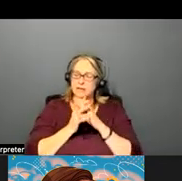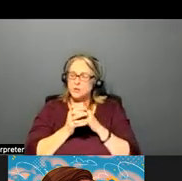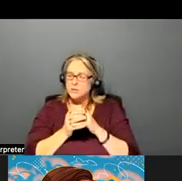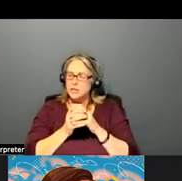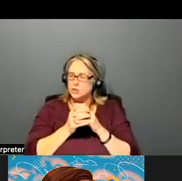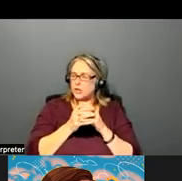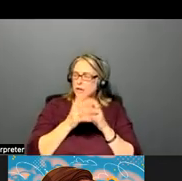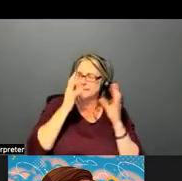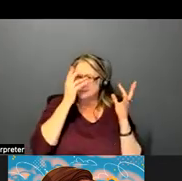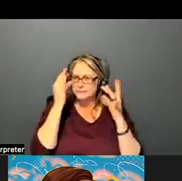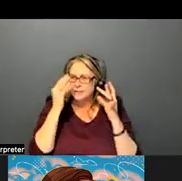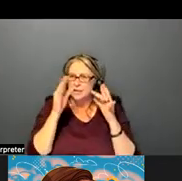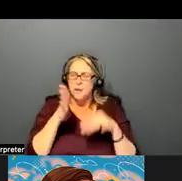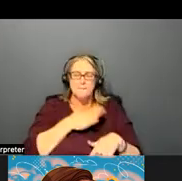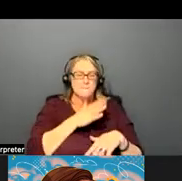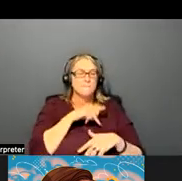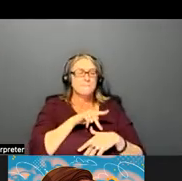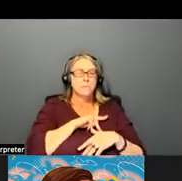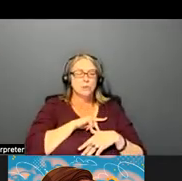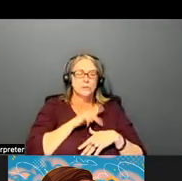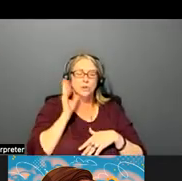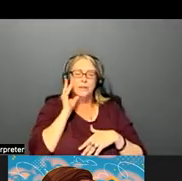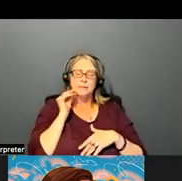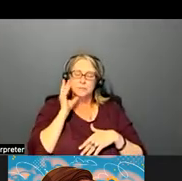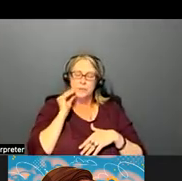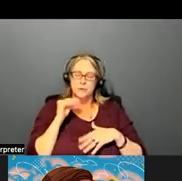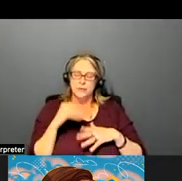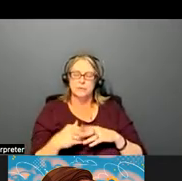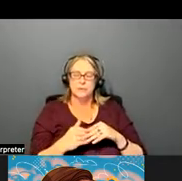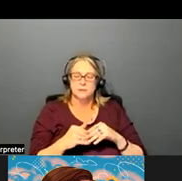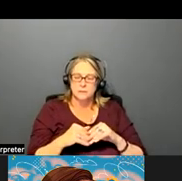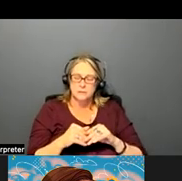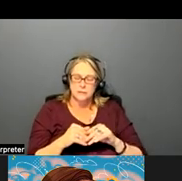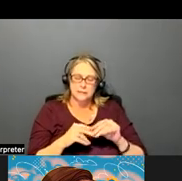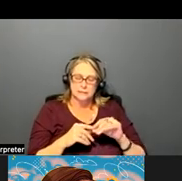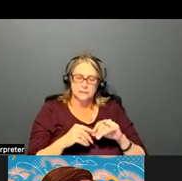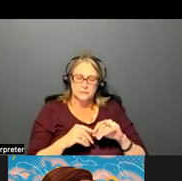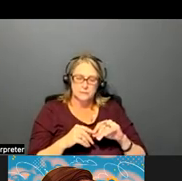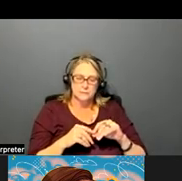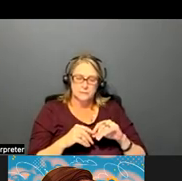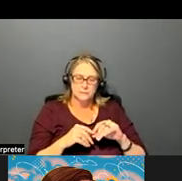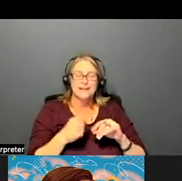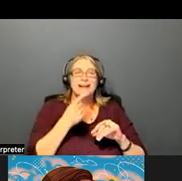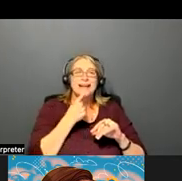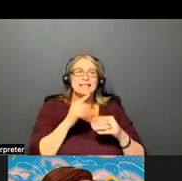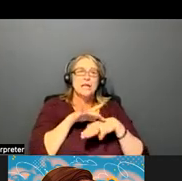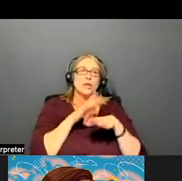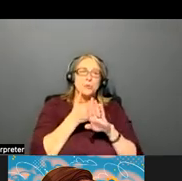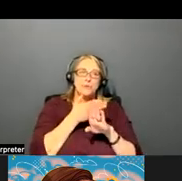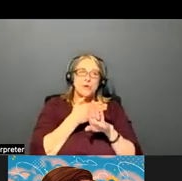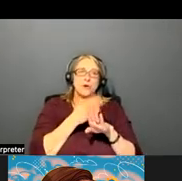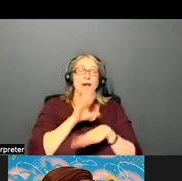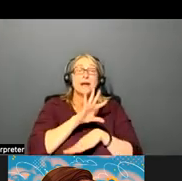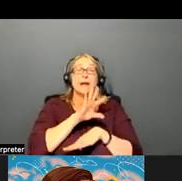my personal experience with it, I am as I stated earlier, an Asian American woman. I